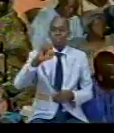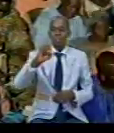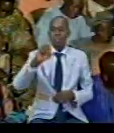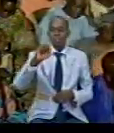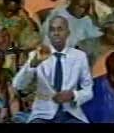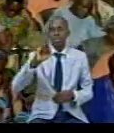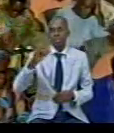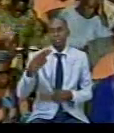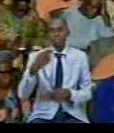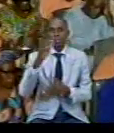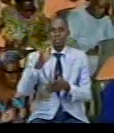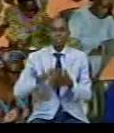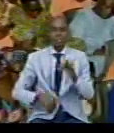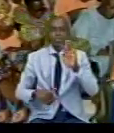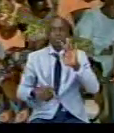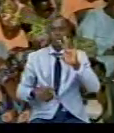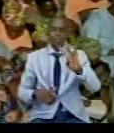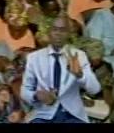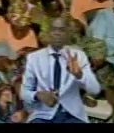57.